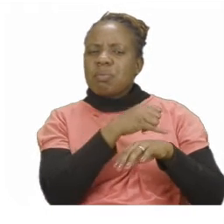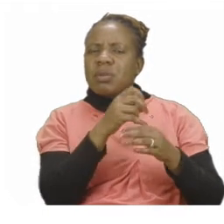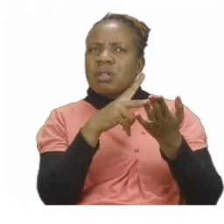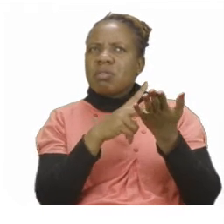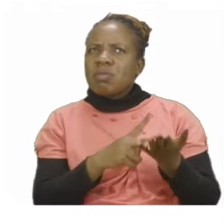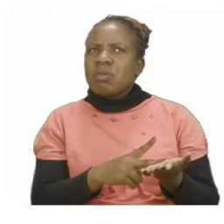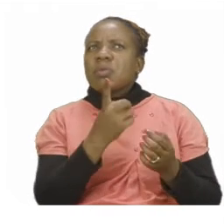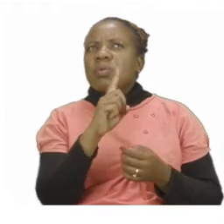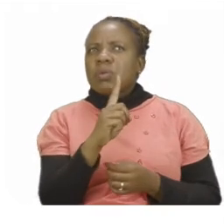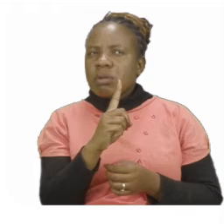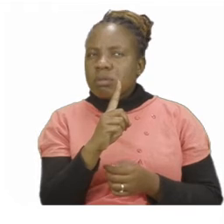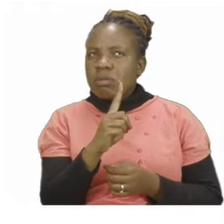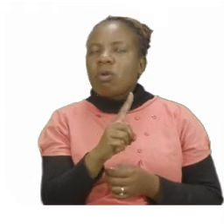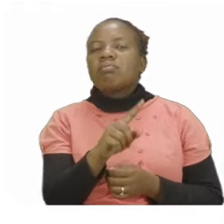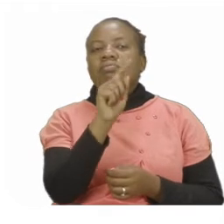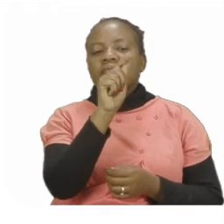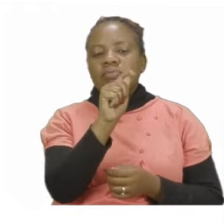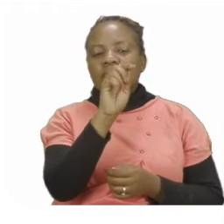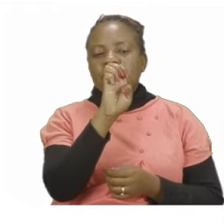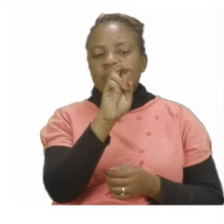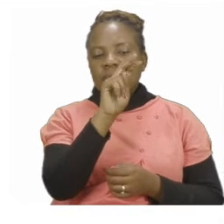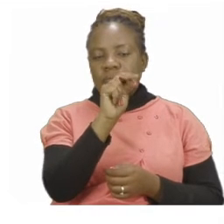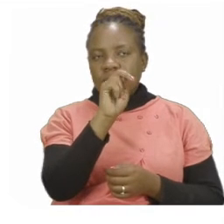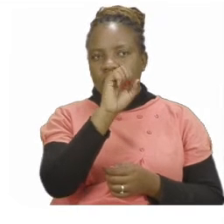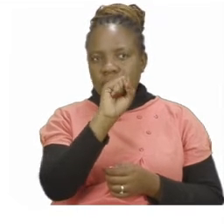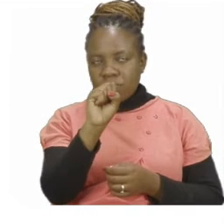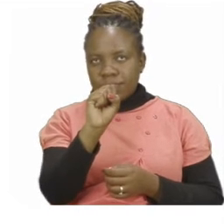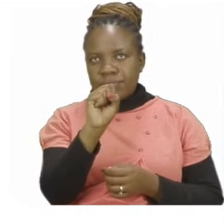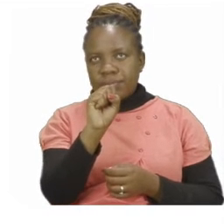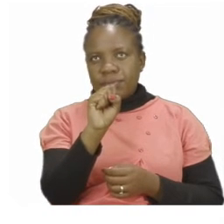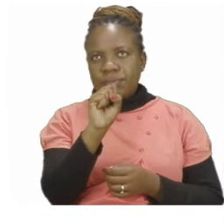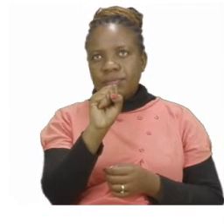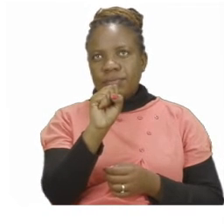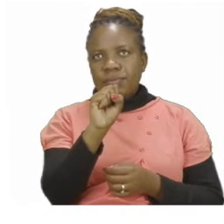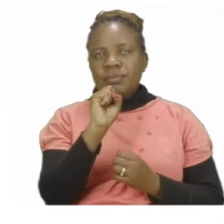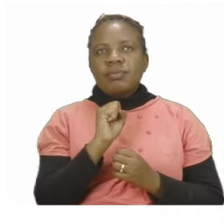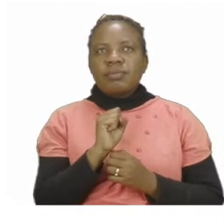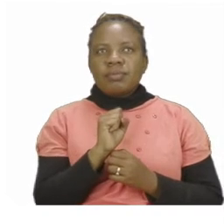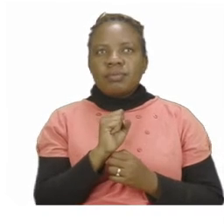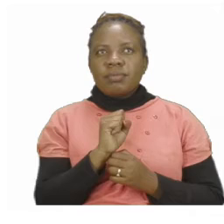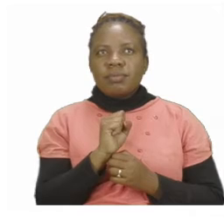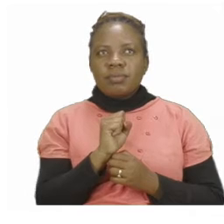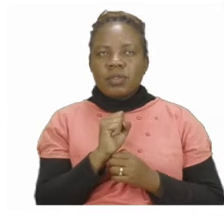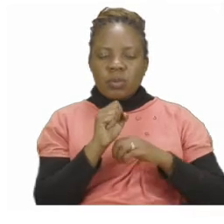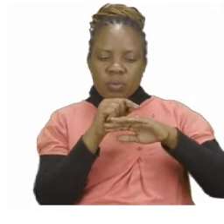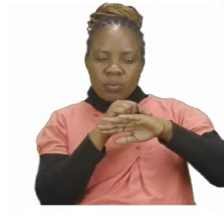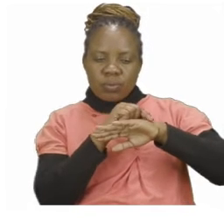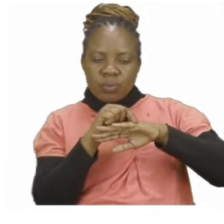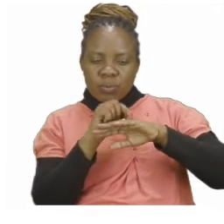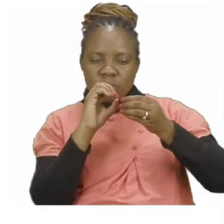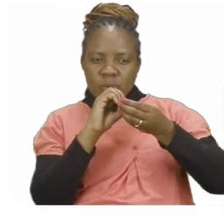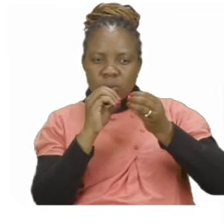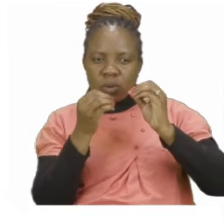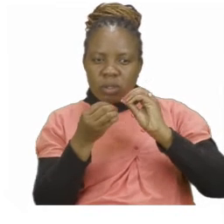the 10th place value. So, if we take the underlined digit, then